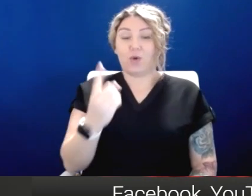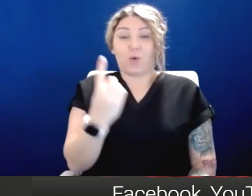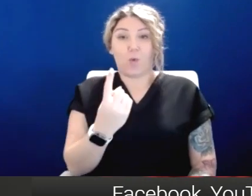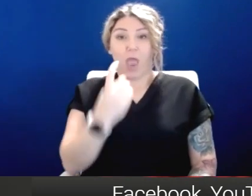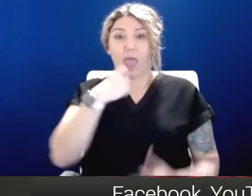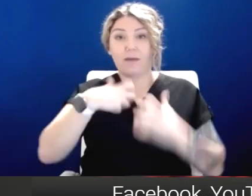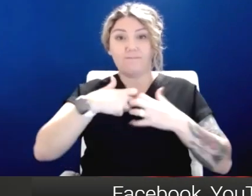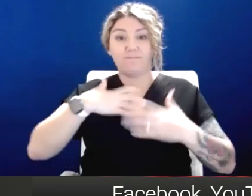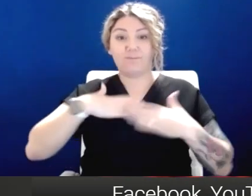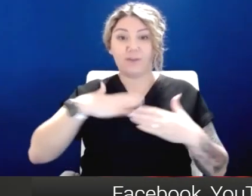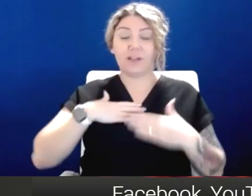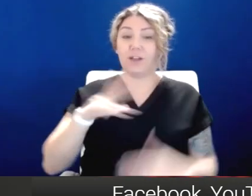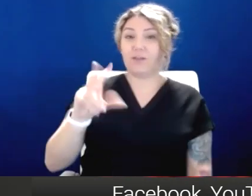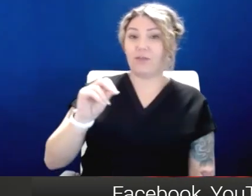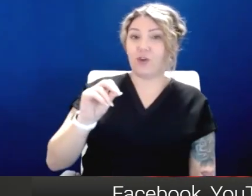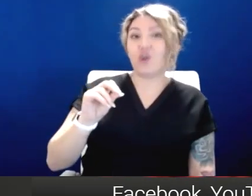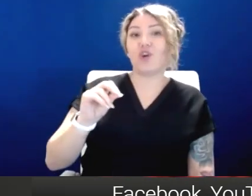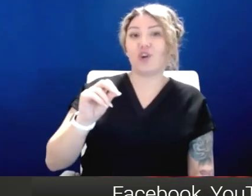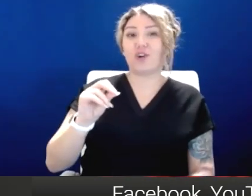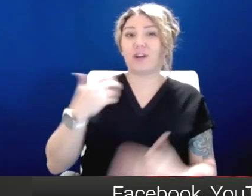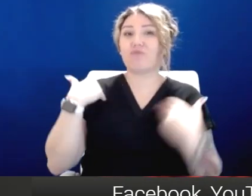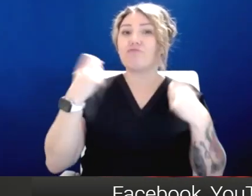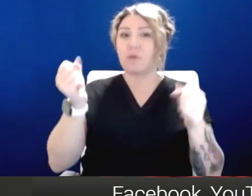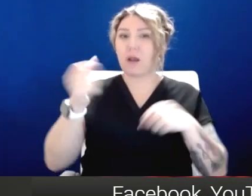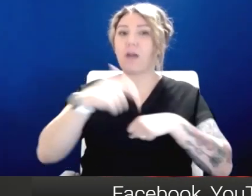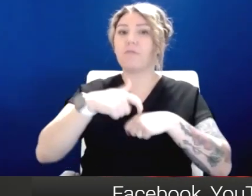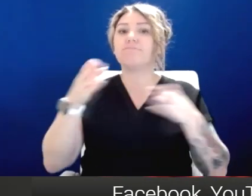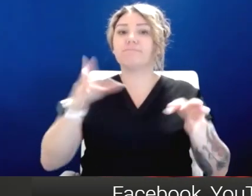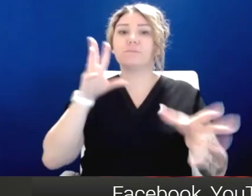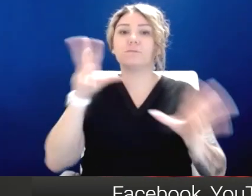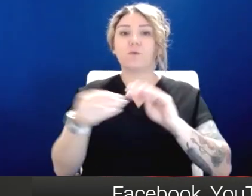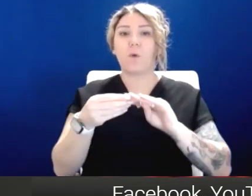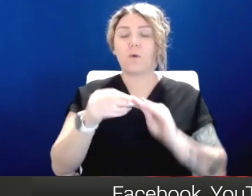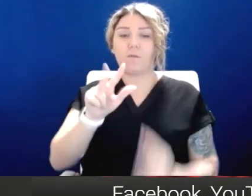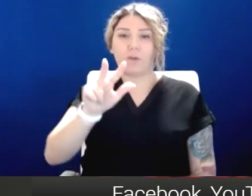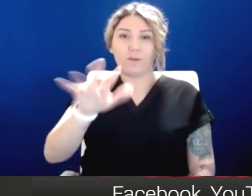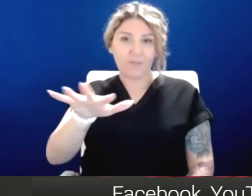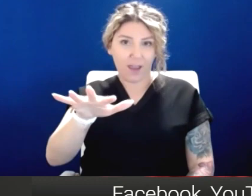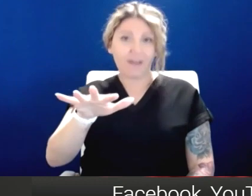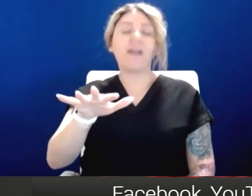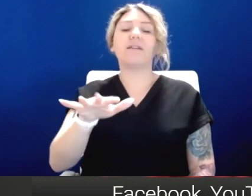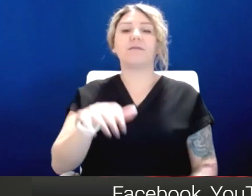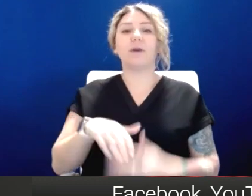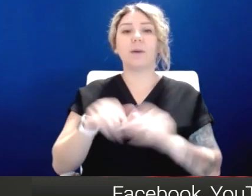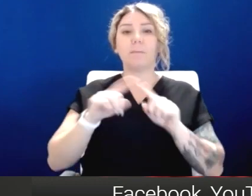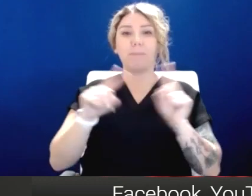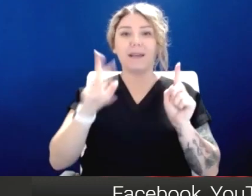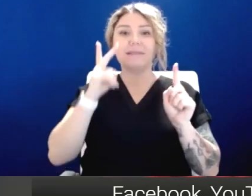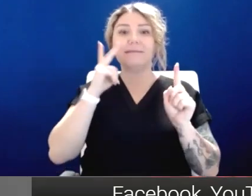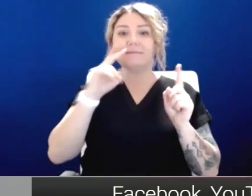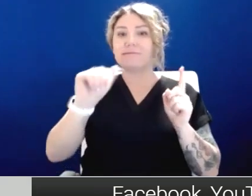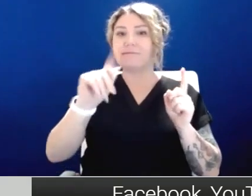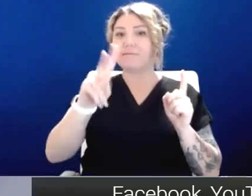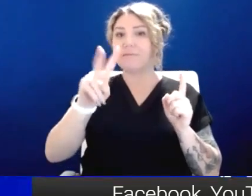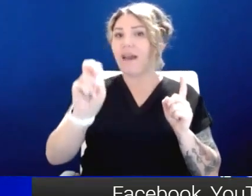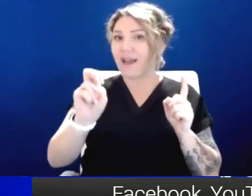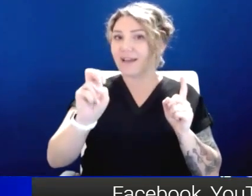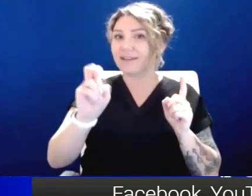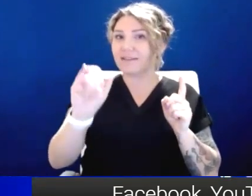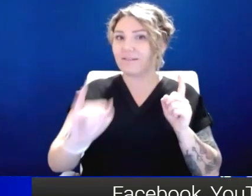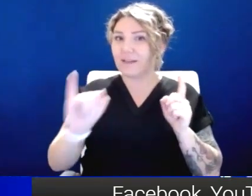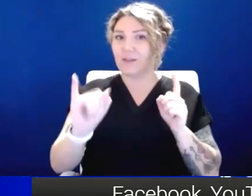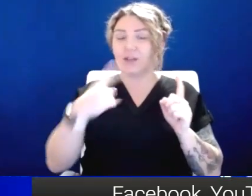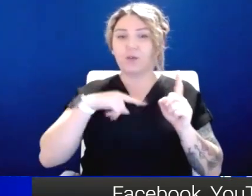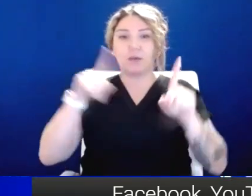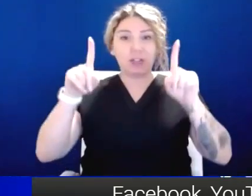recovery period, a total of 35, but again, we are seeing those active infections. So these are patients that we are testing because